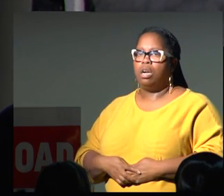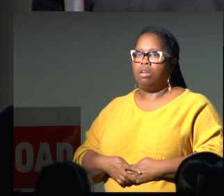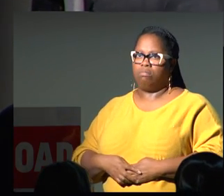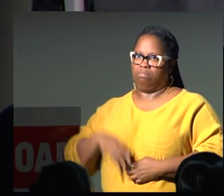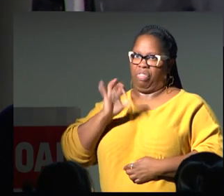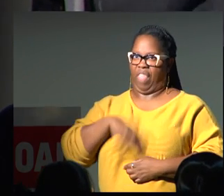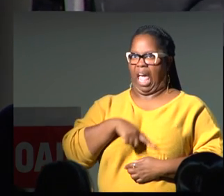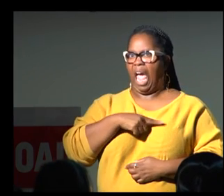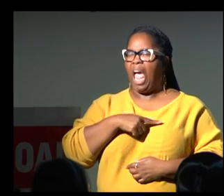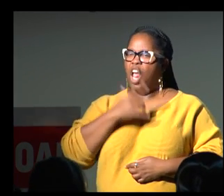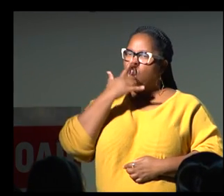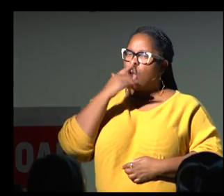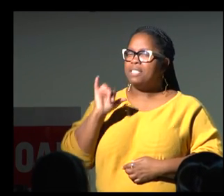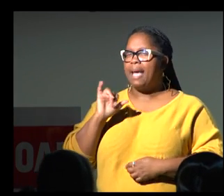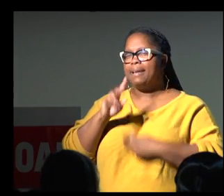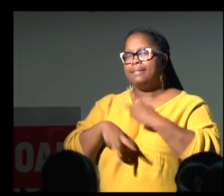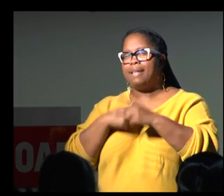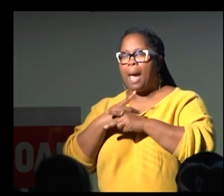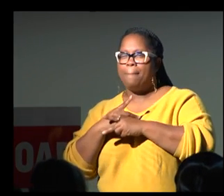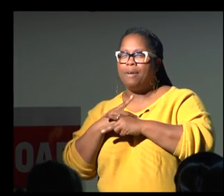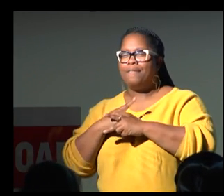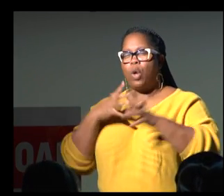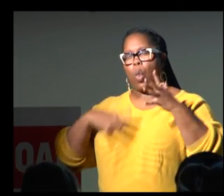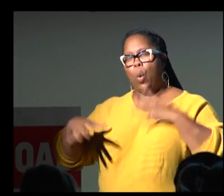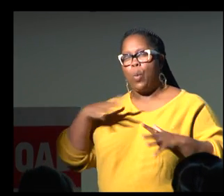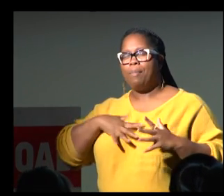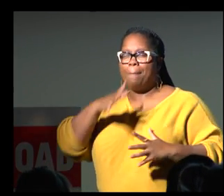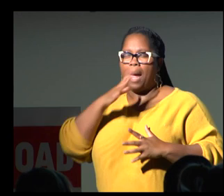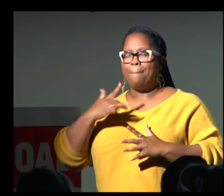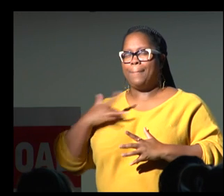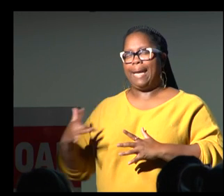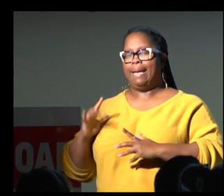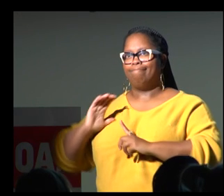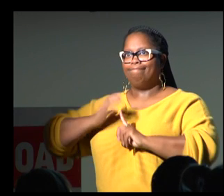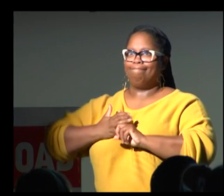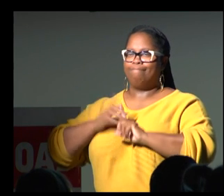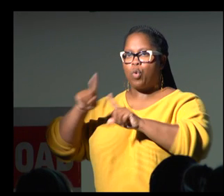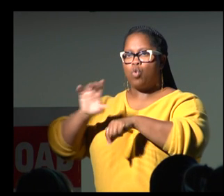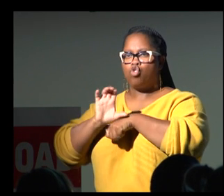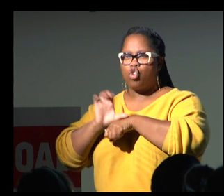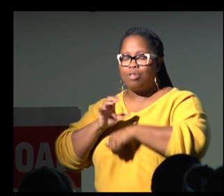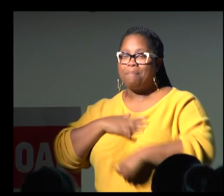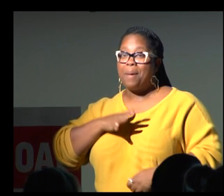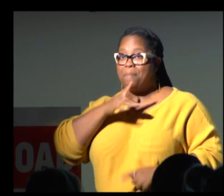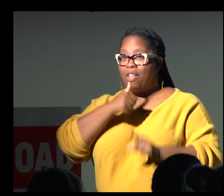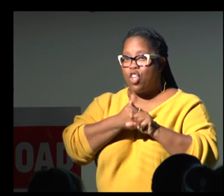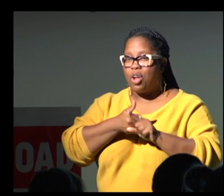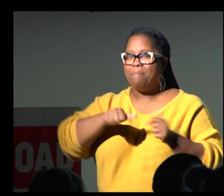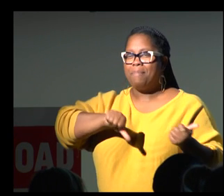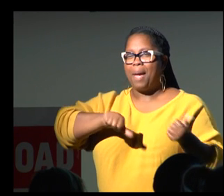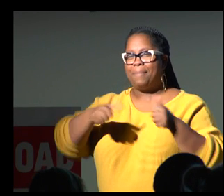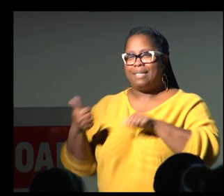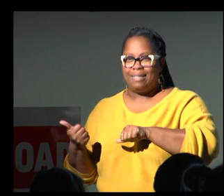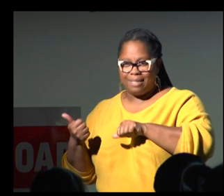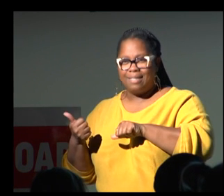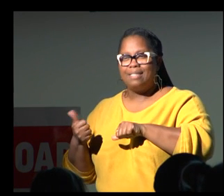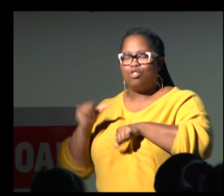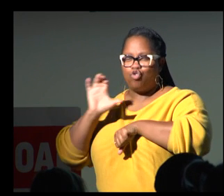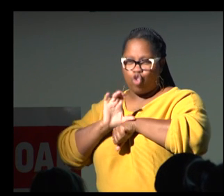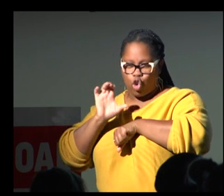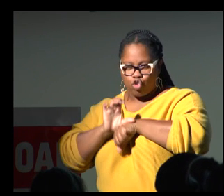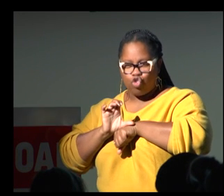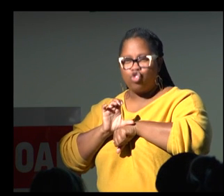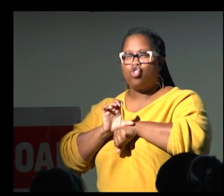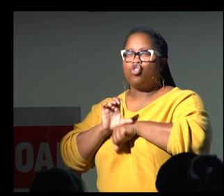is reminiscent of the type of attire she would wear to church when she went. My mother was a Baptist